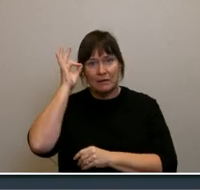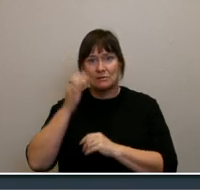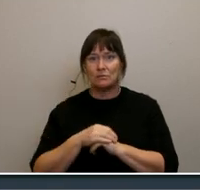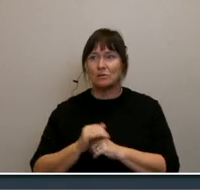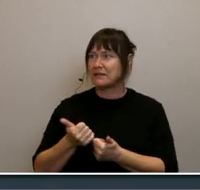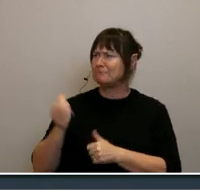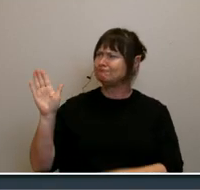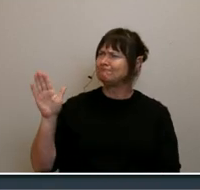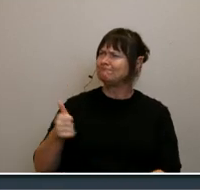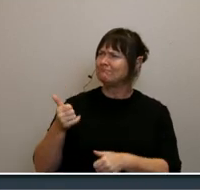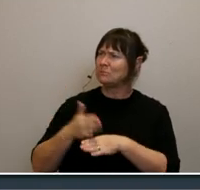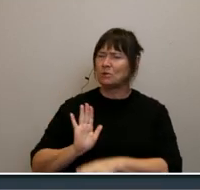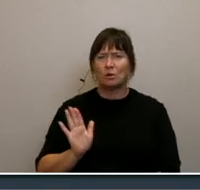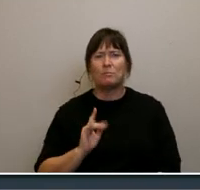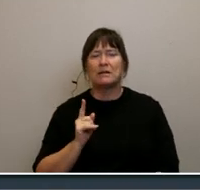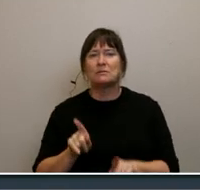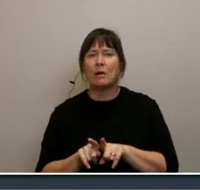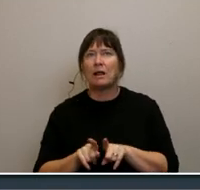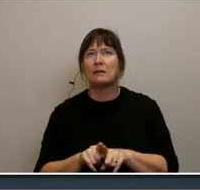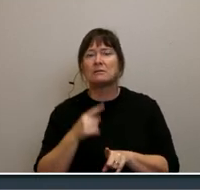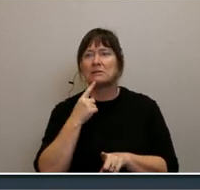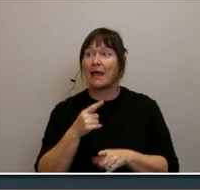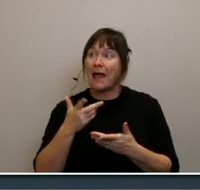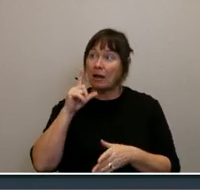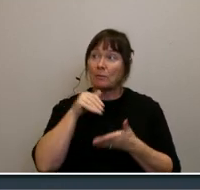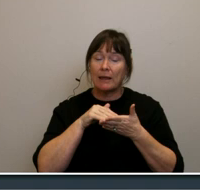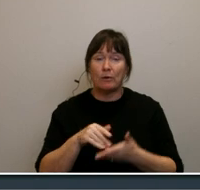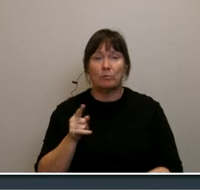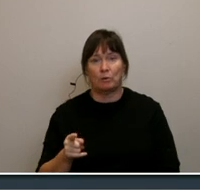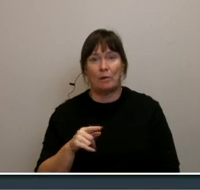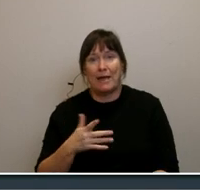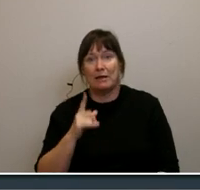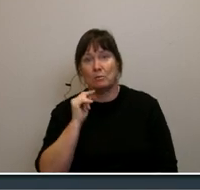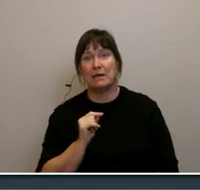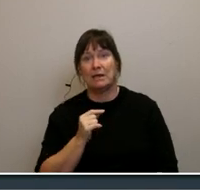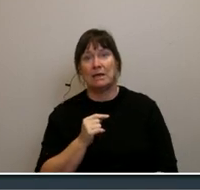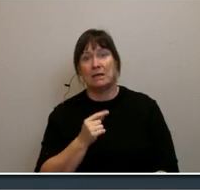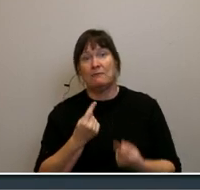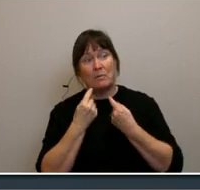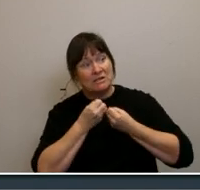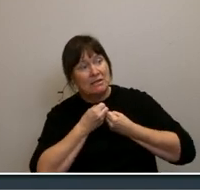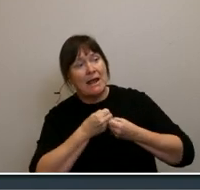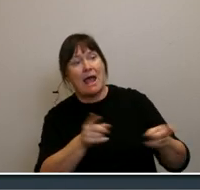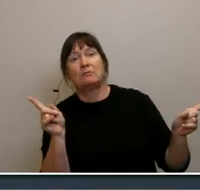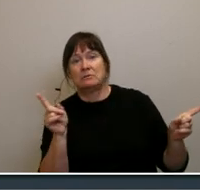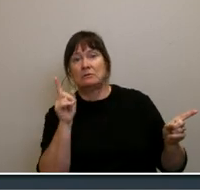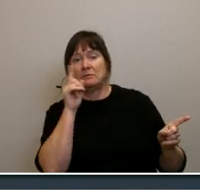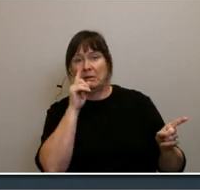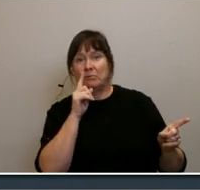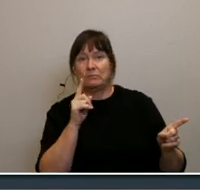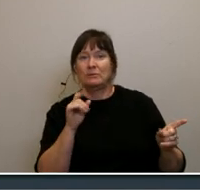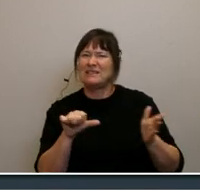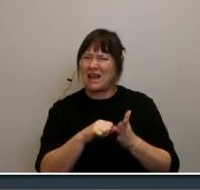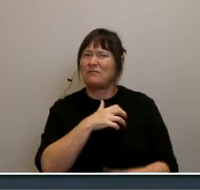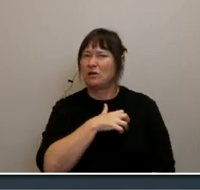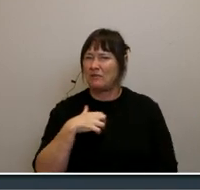on the back and say, great job, but to say, how can we help you, and how can we get out messages that often governments